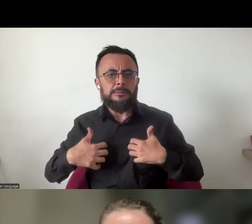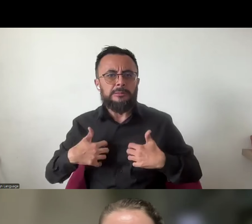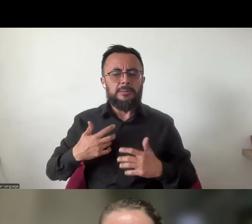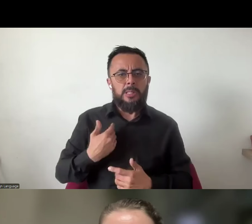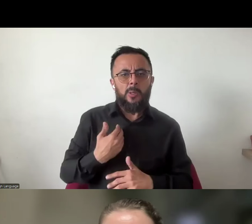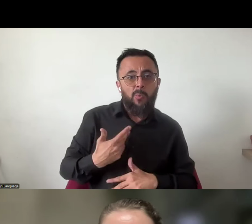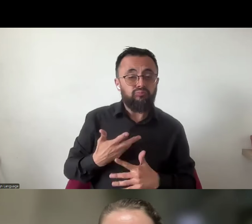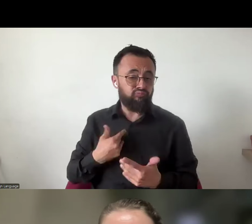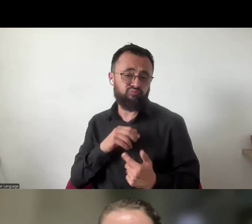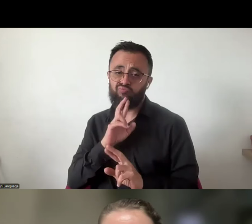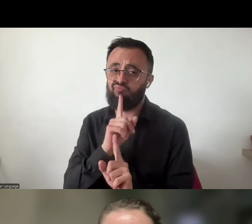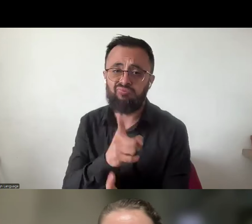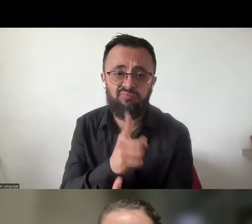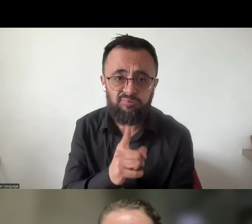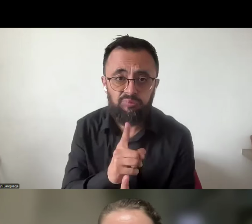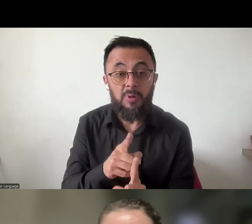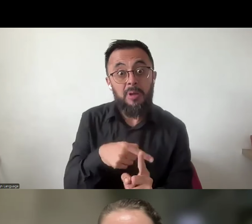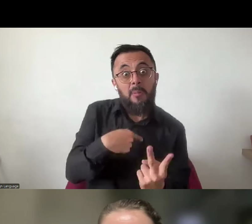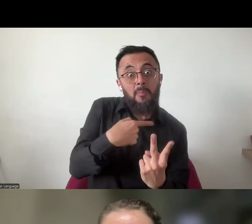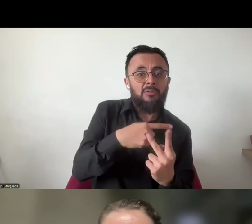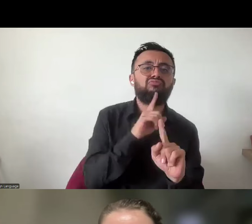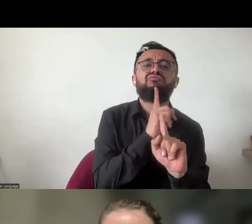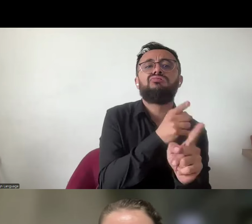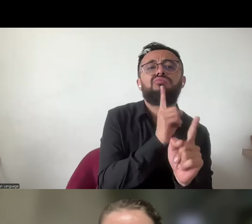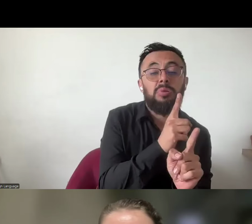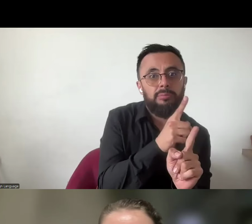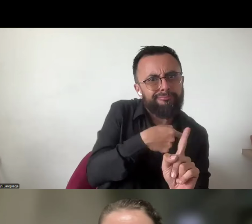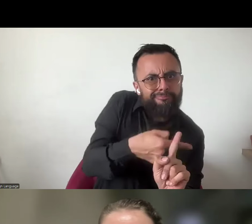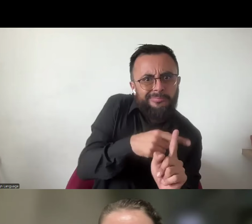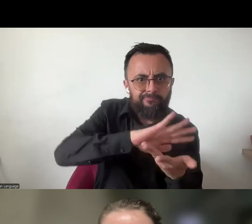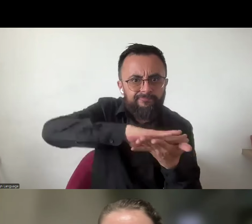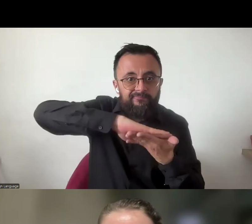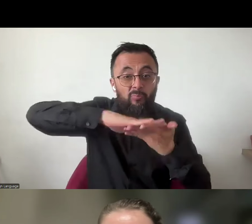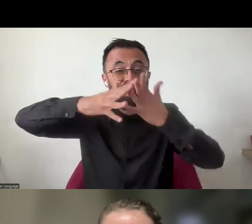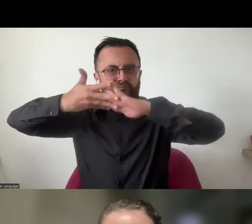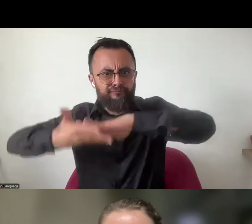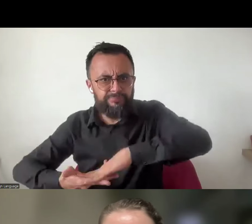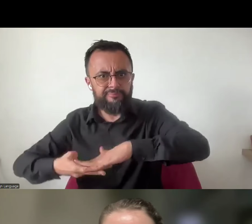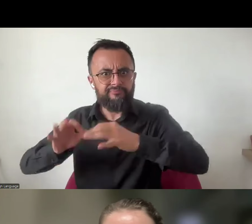for solving your doubts and to start implementing it, of course.